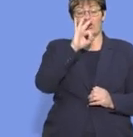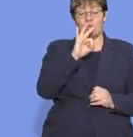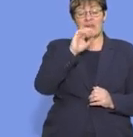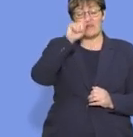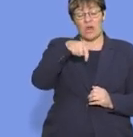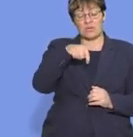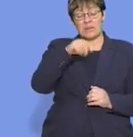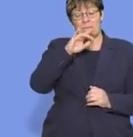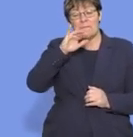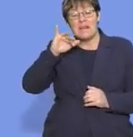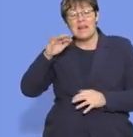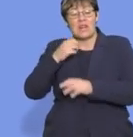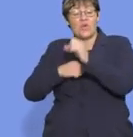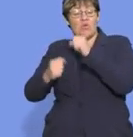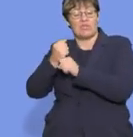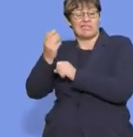3,000 million years ago,